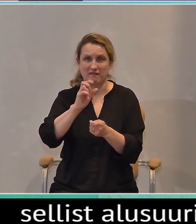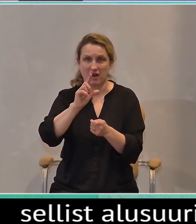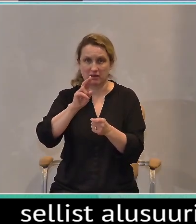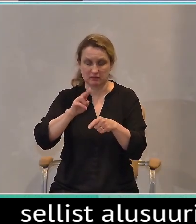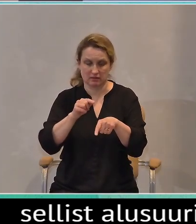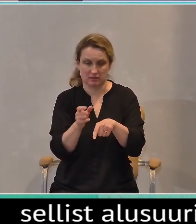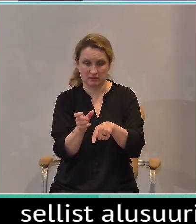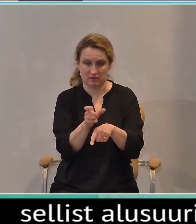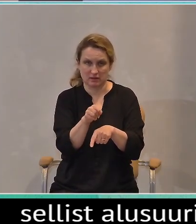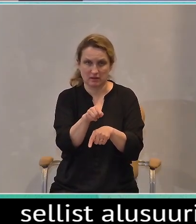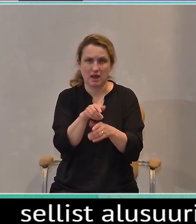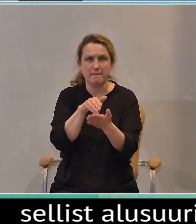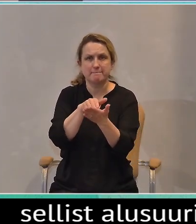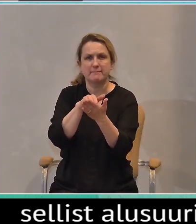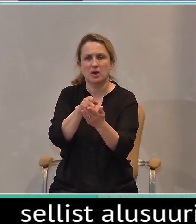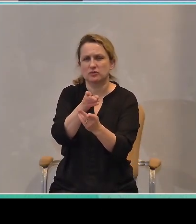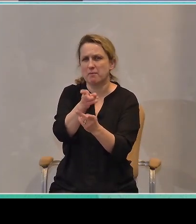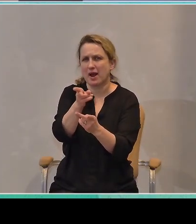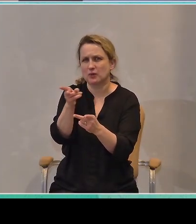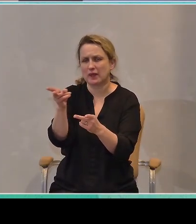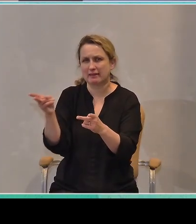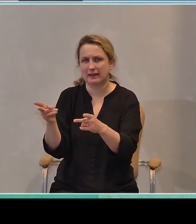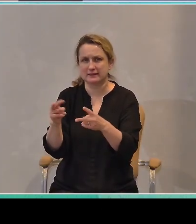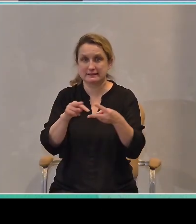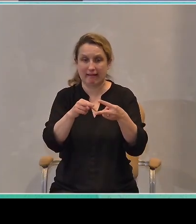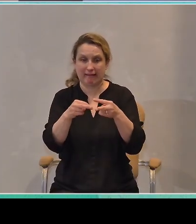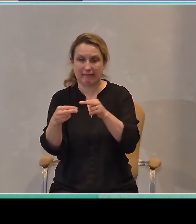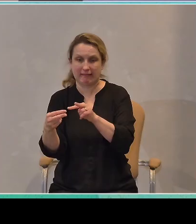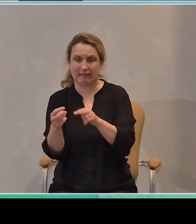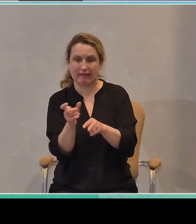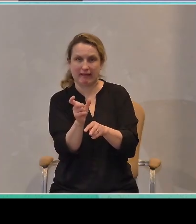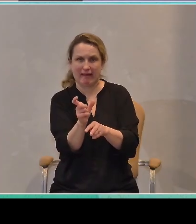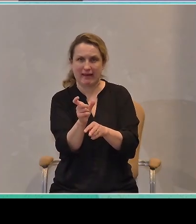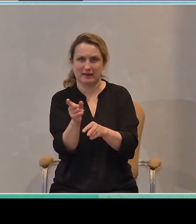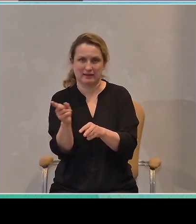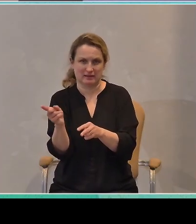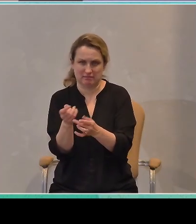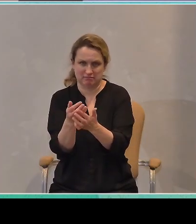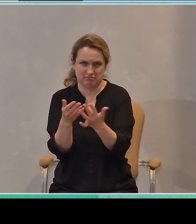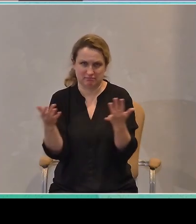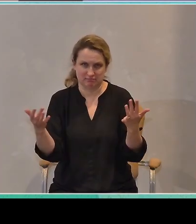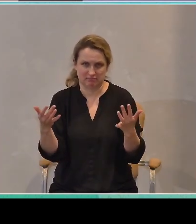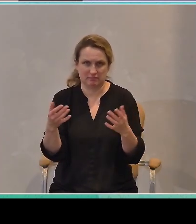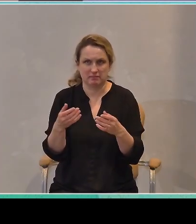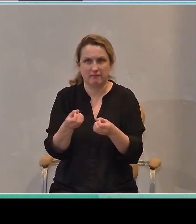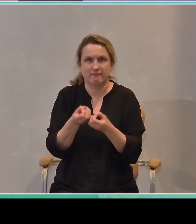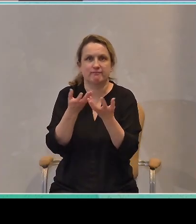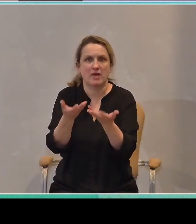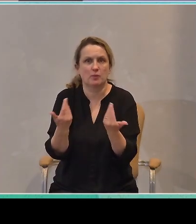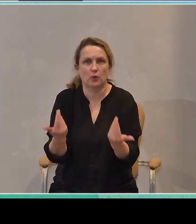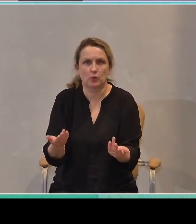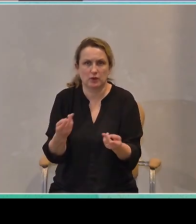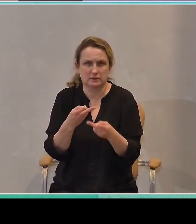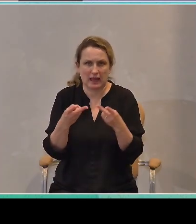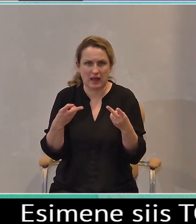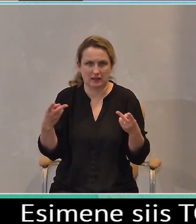protein binding to DNA and affecting the expression of various genes in